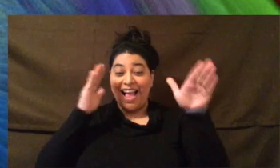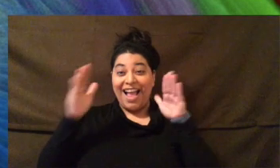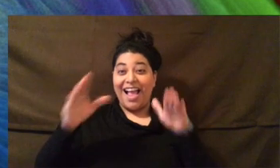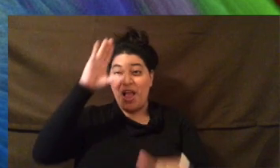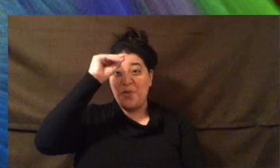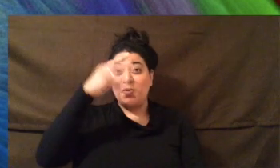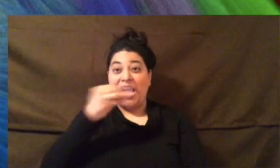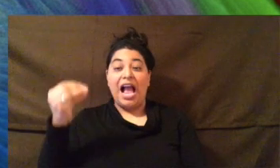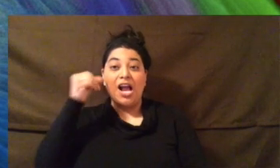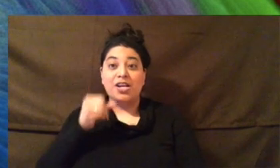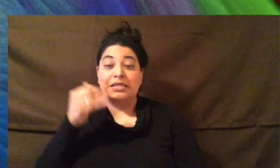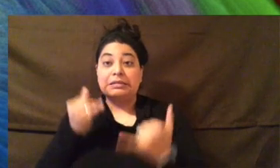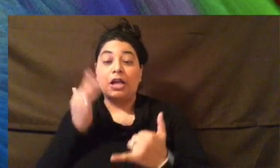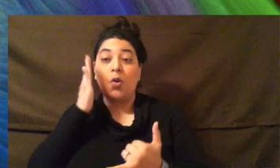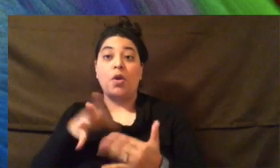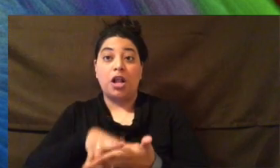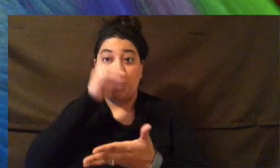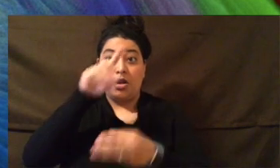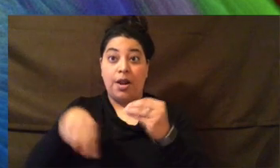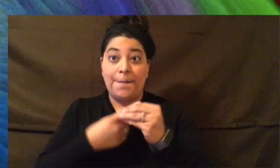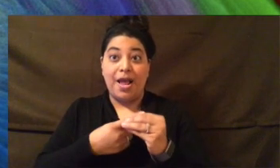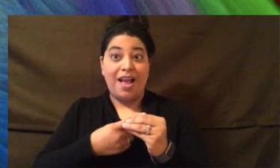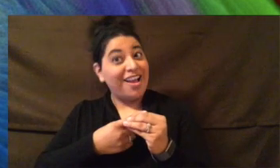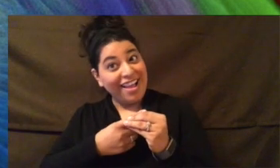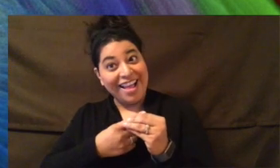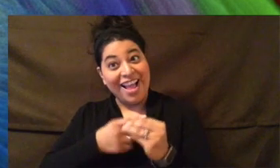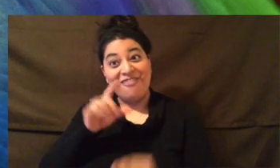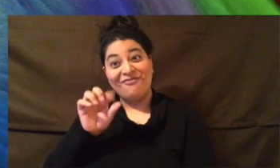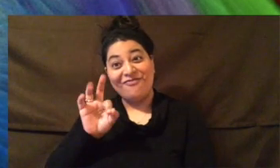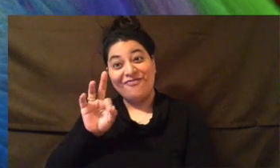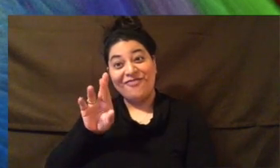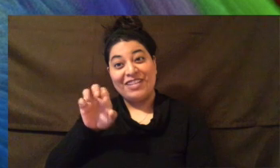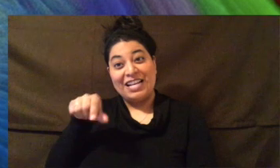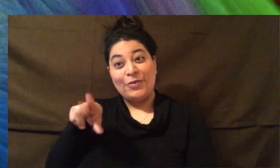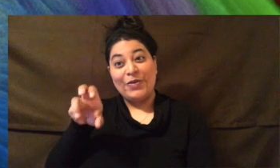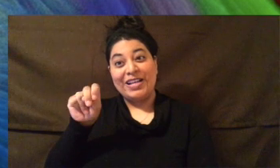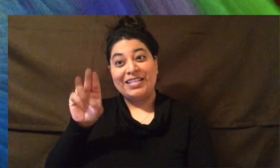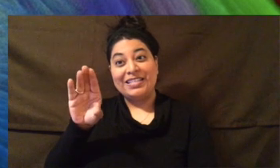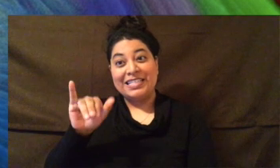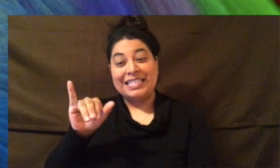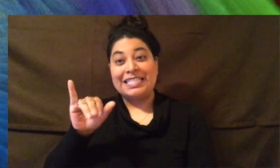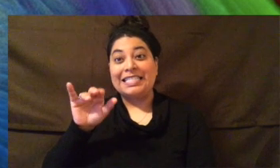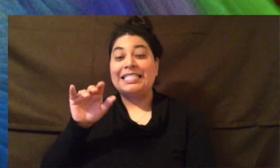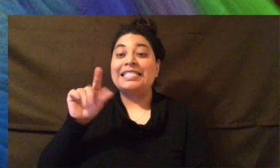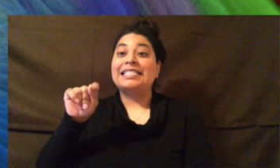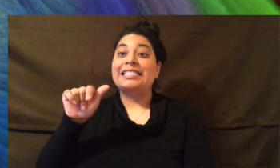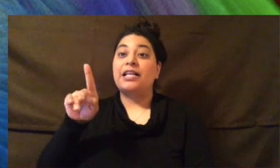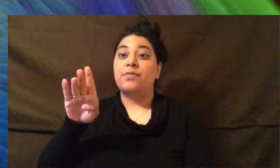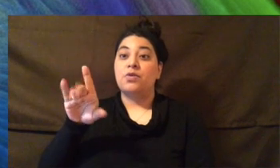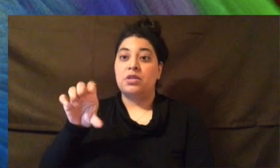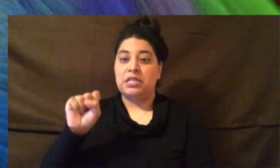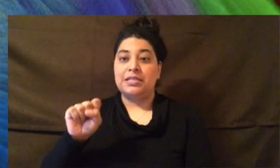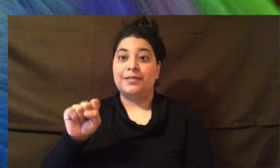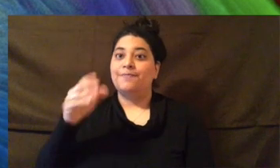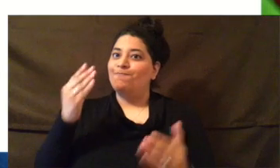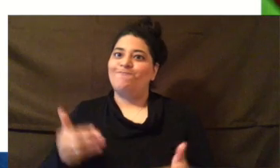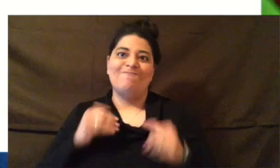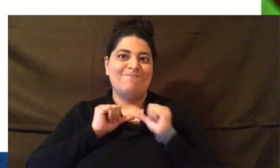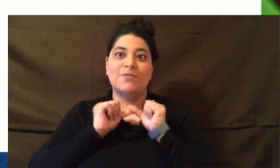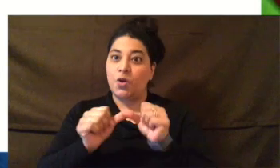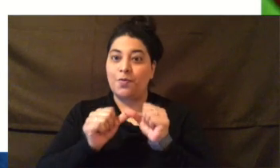Hi, boys and girls. Today we are going to be learning about frequency tables. All right, let's go ahead and jump right